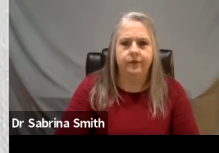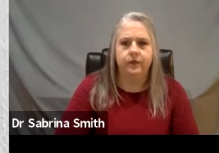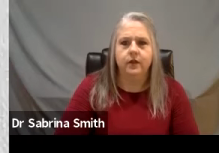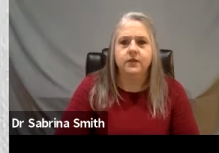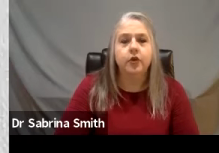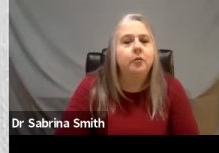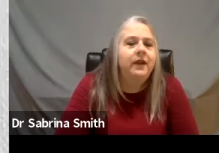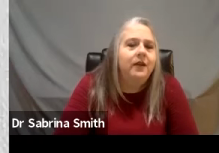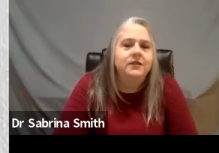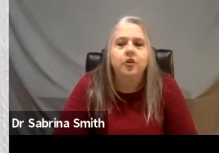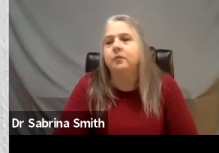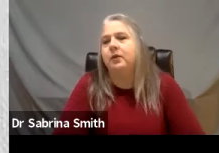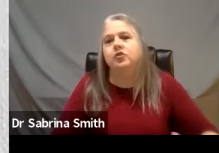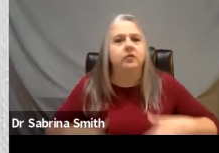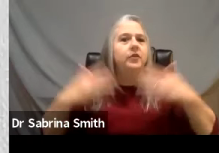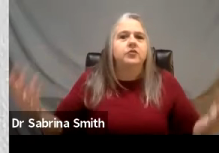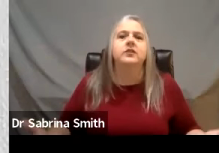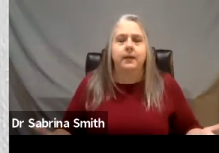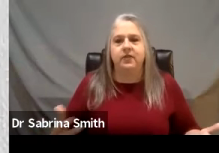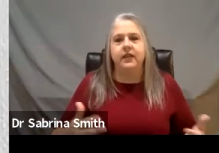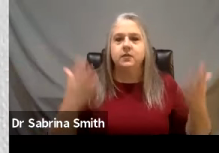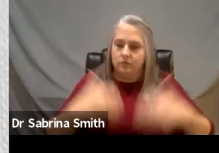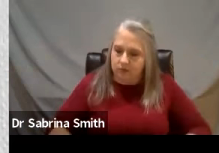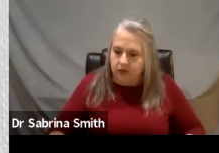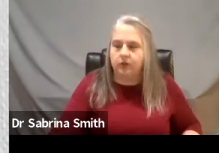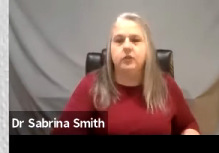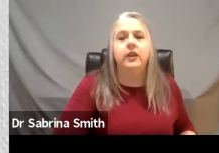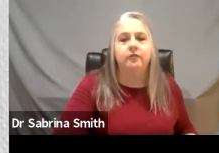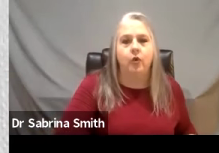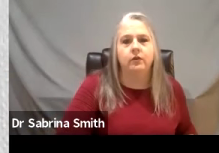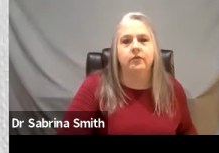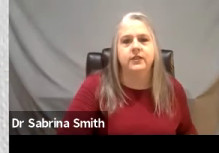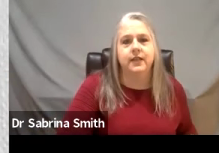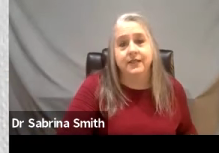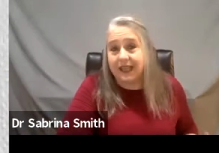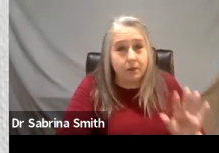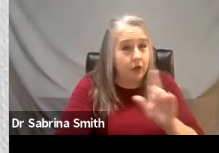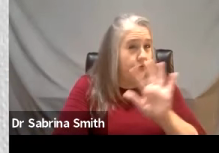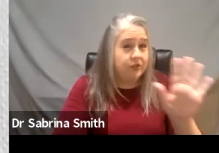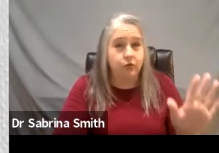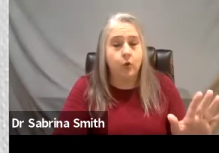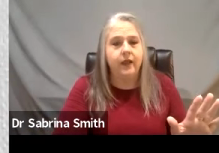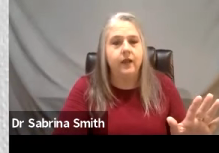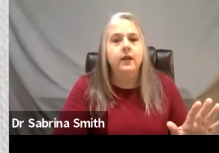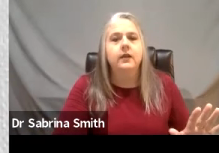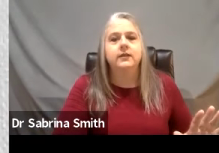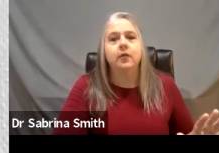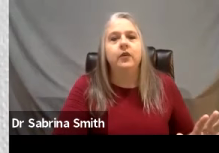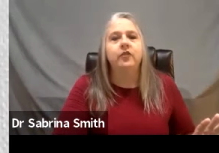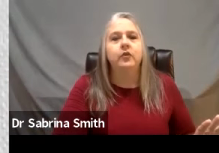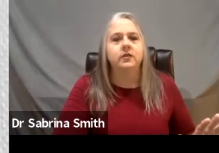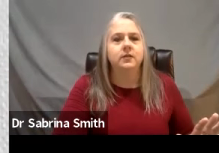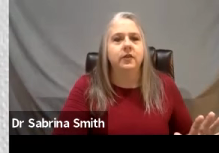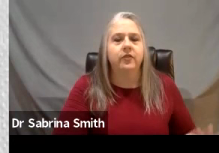Okay. So your appearance, your composure, those are the type of things that they're looking for the test. Again, I'm going to go through these real quick because I